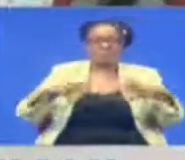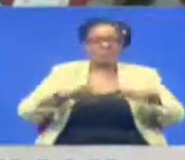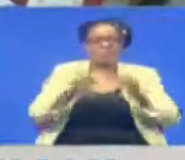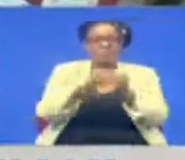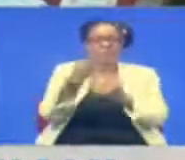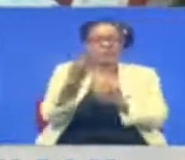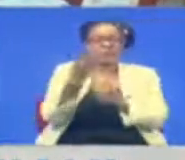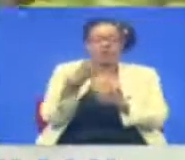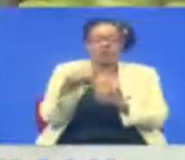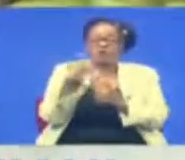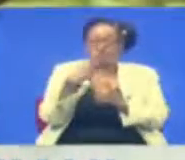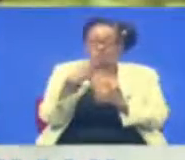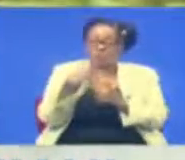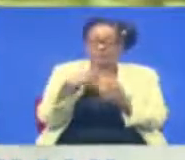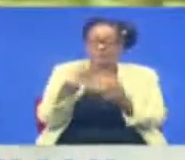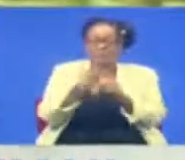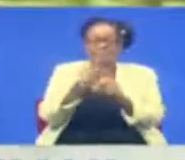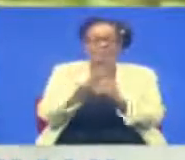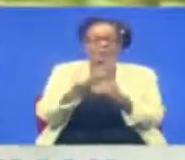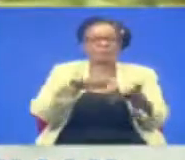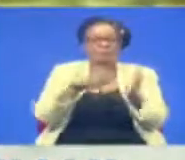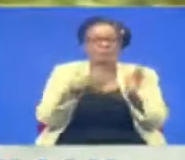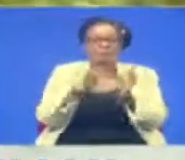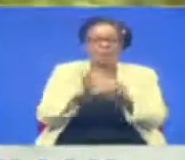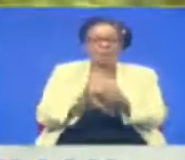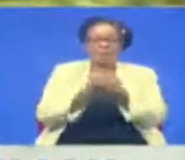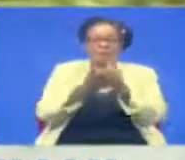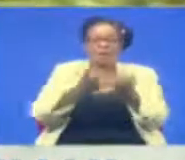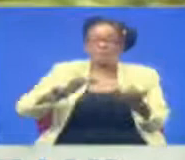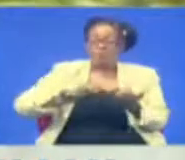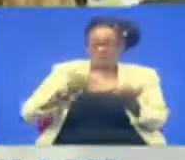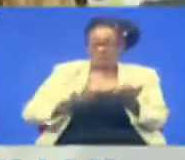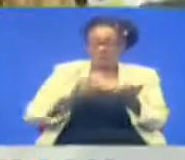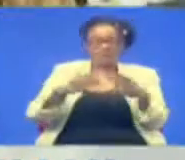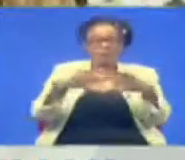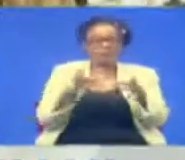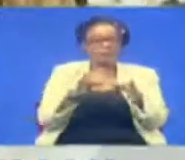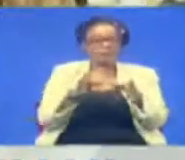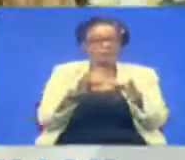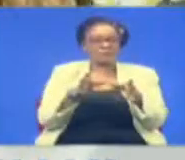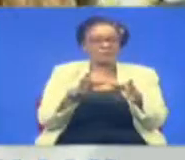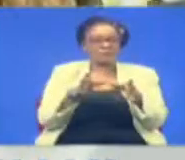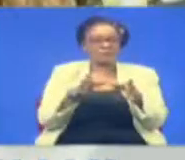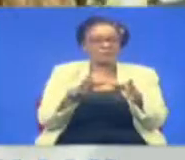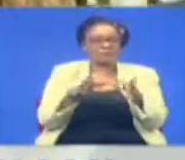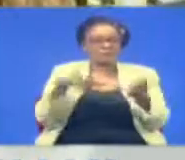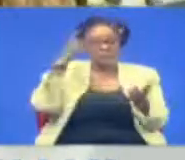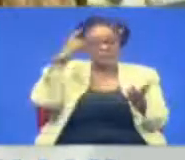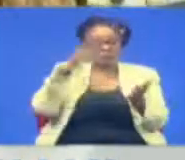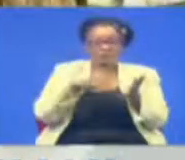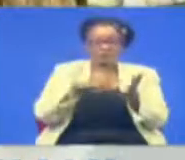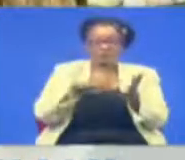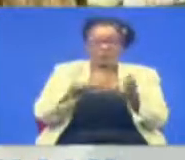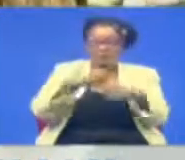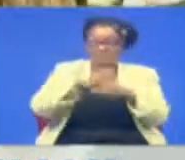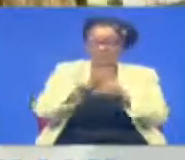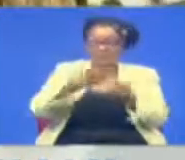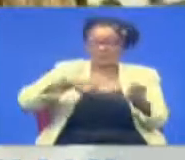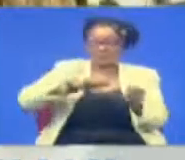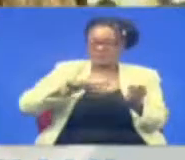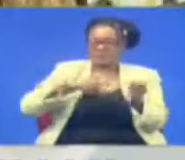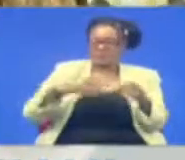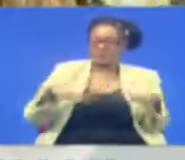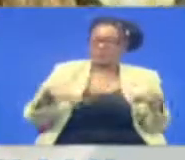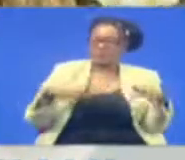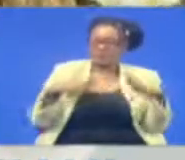wanasemekana kuendesha miradi tofauti ya kuwasaidia kina mama katika jamii. The recognition makes us feel very proud,